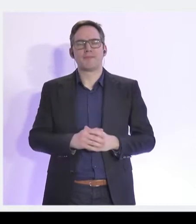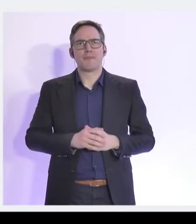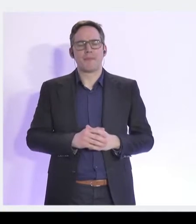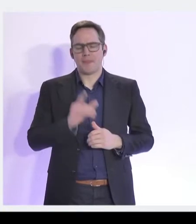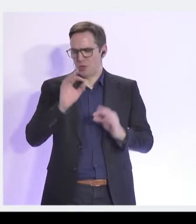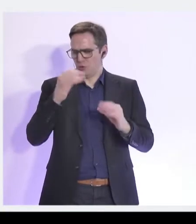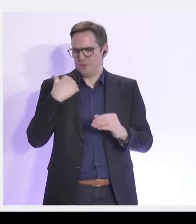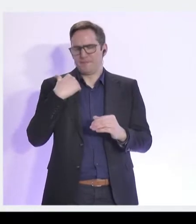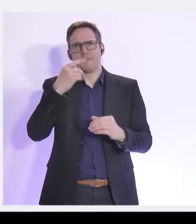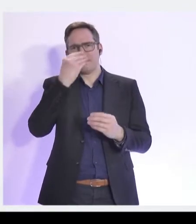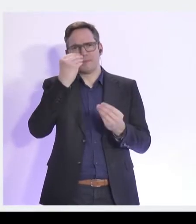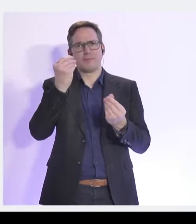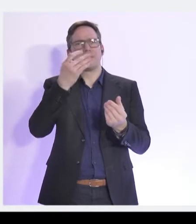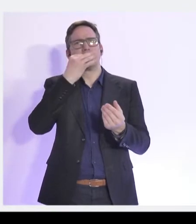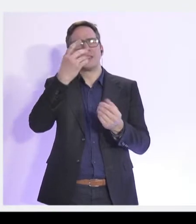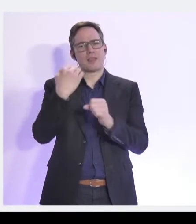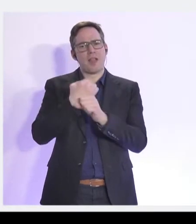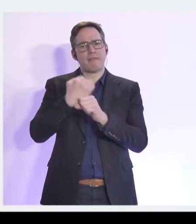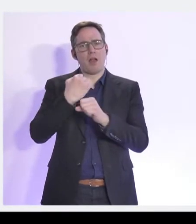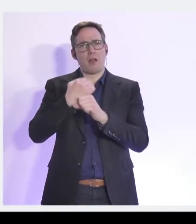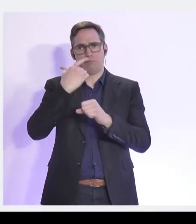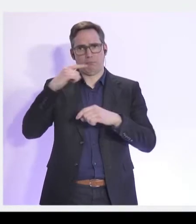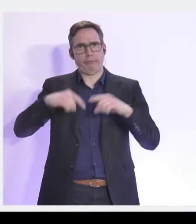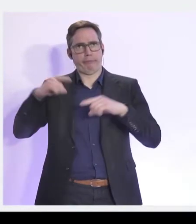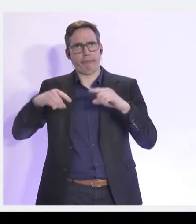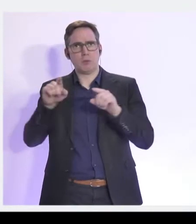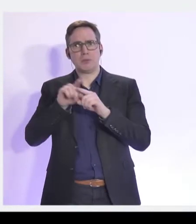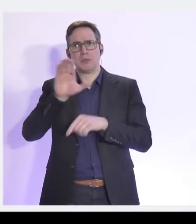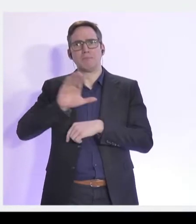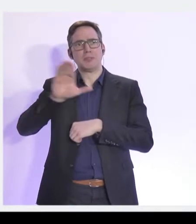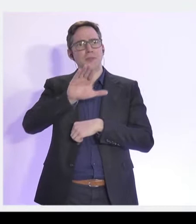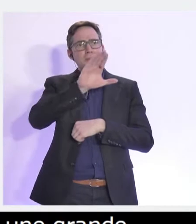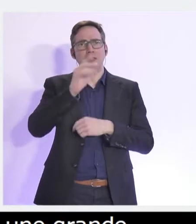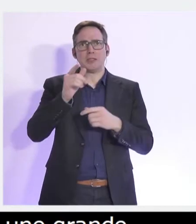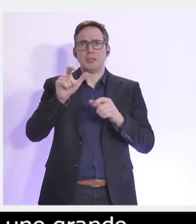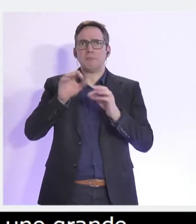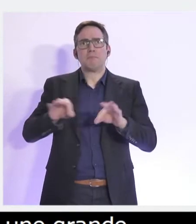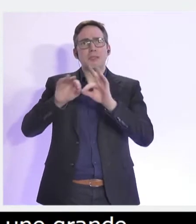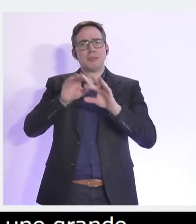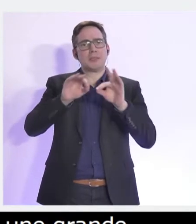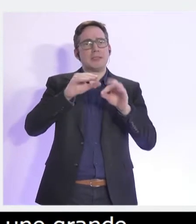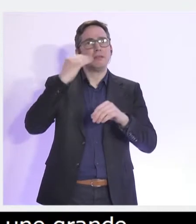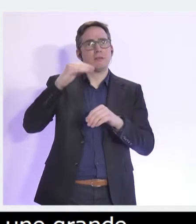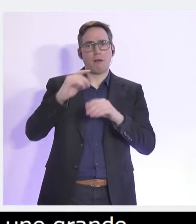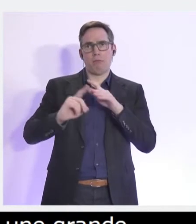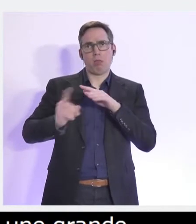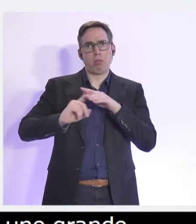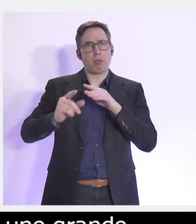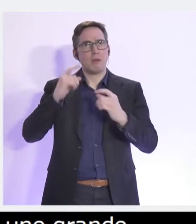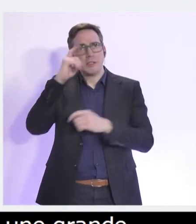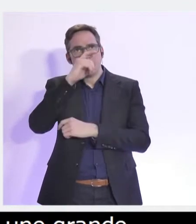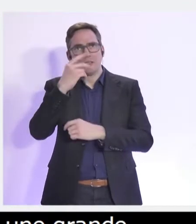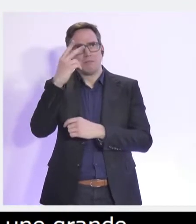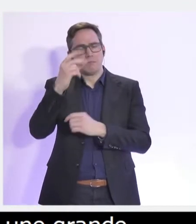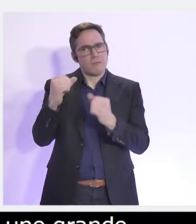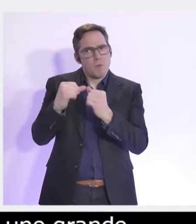roundtables, and we can see a lot of disparity when it comes to work on the policies that are carried out in the different countries. How will you manage, how